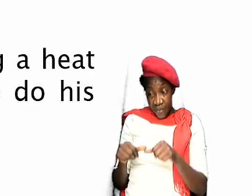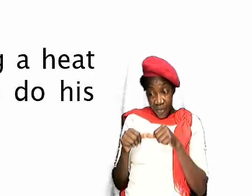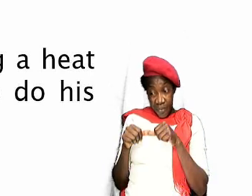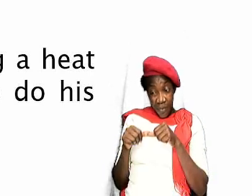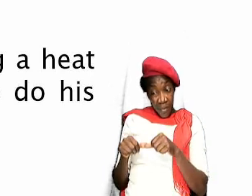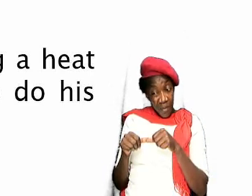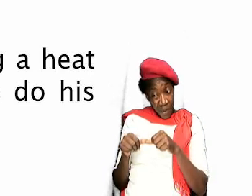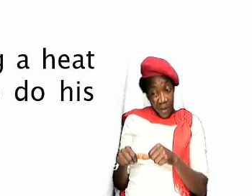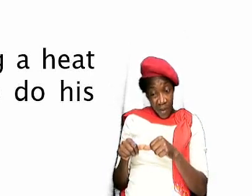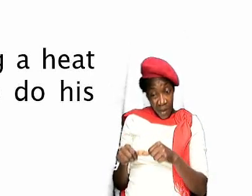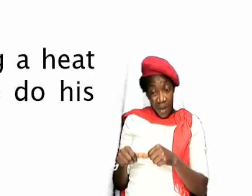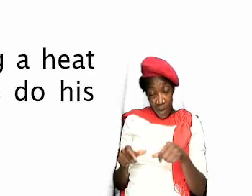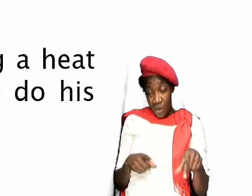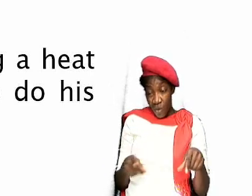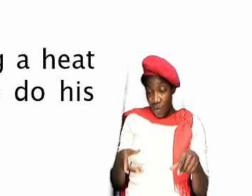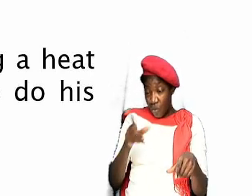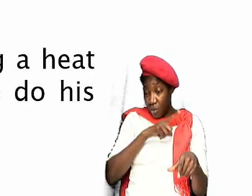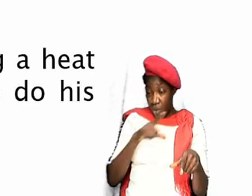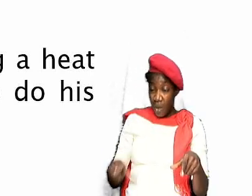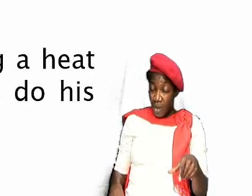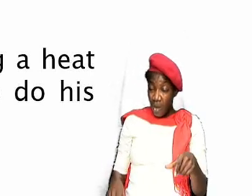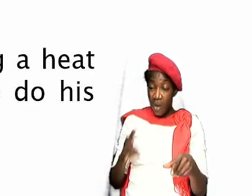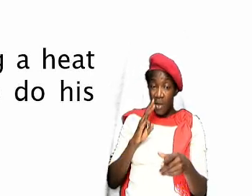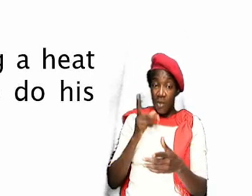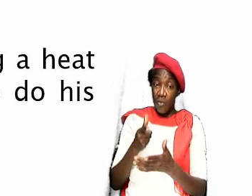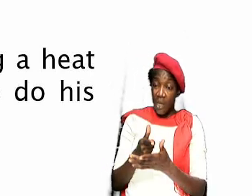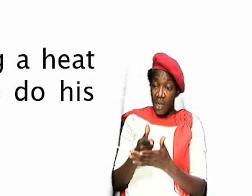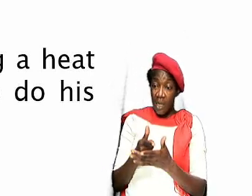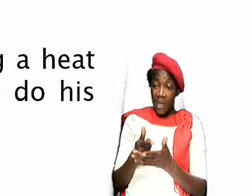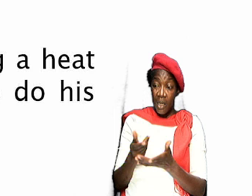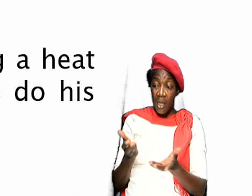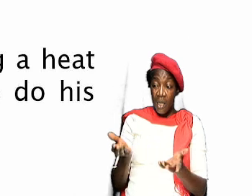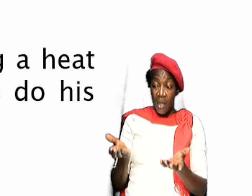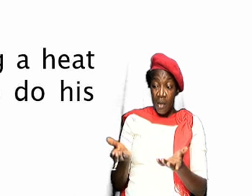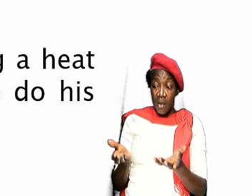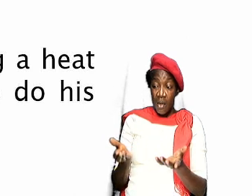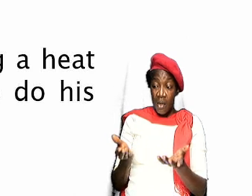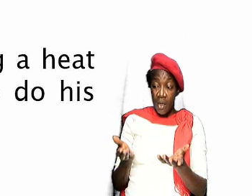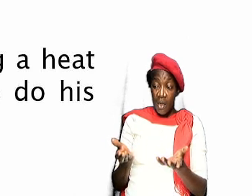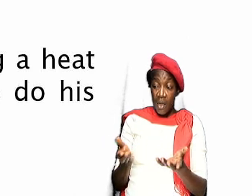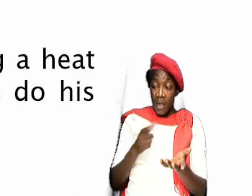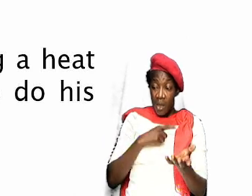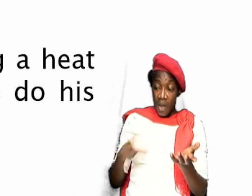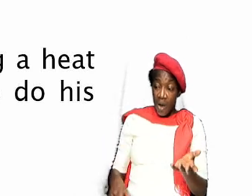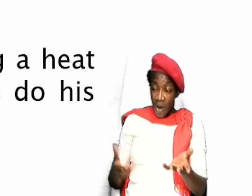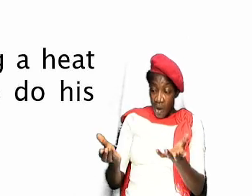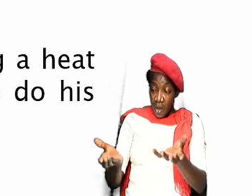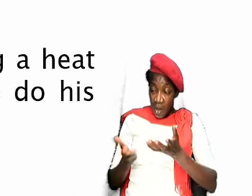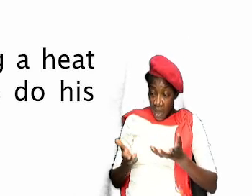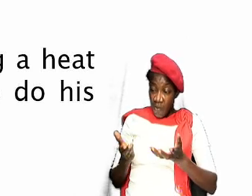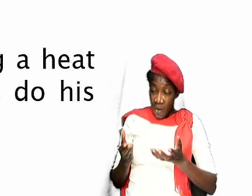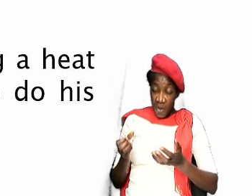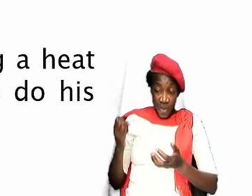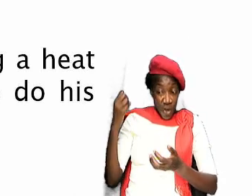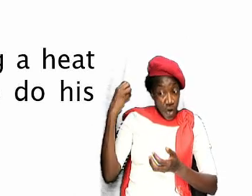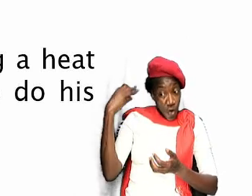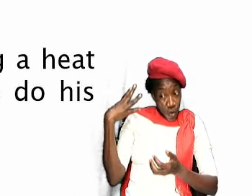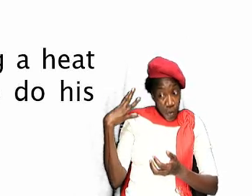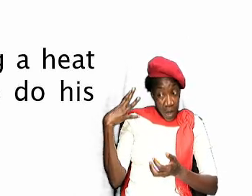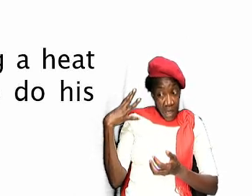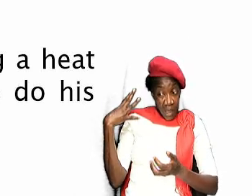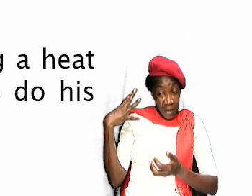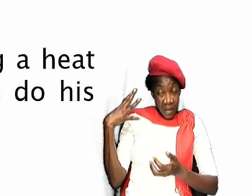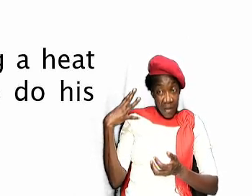do his will. I would, brethren, that the Lord give us grace to